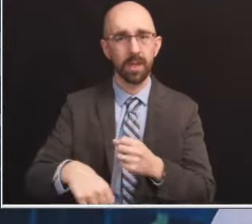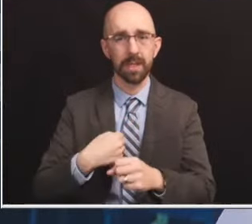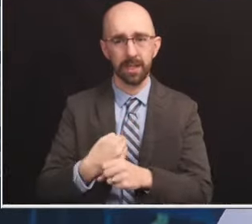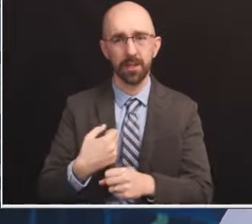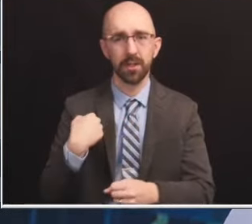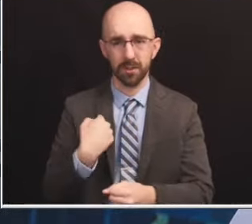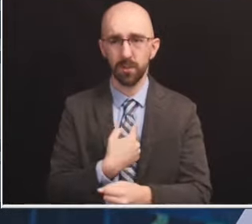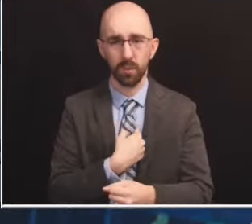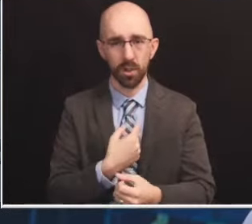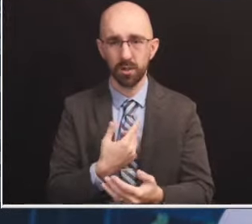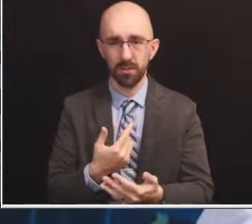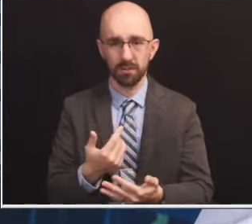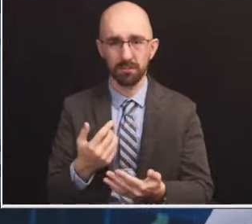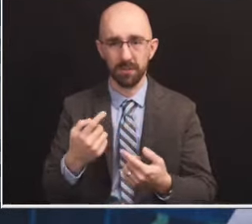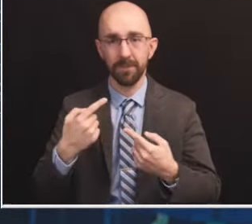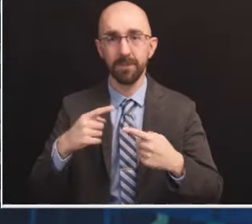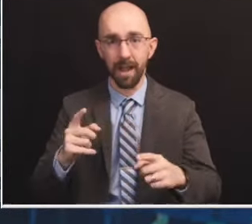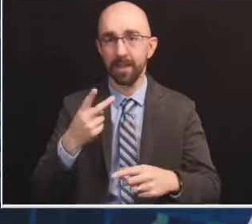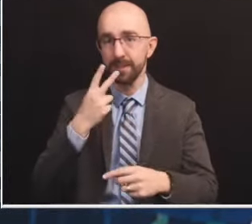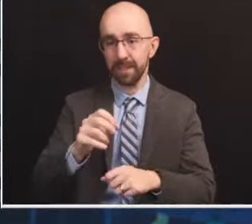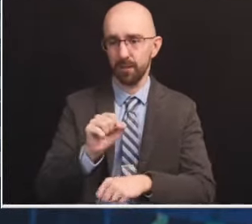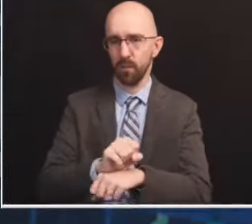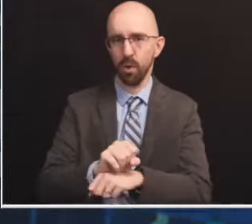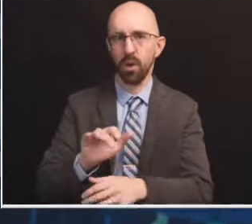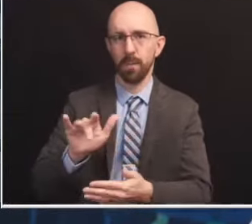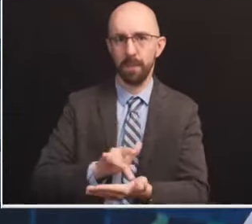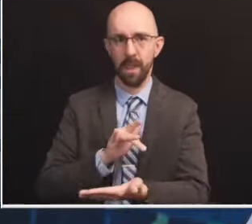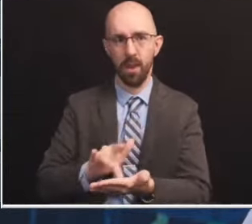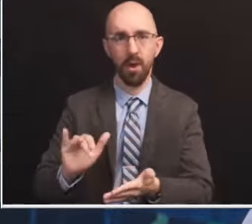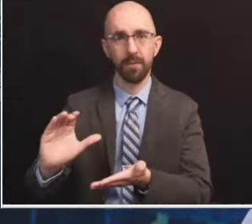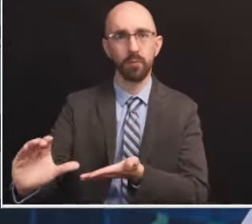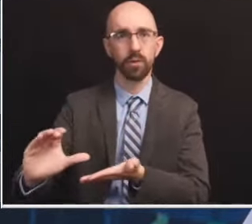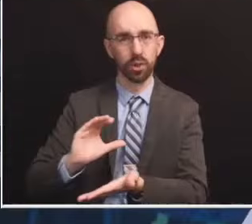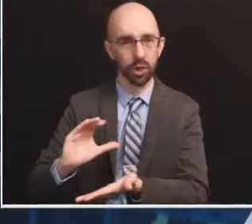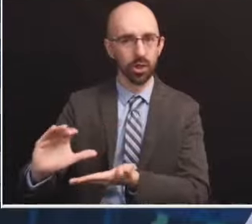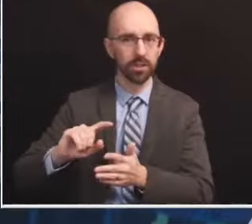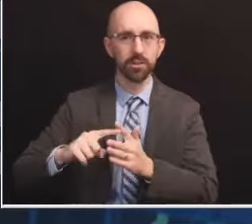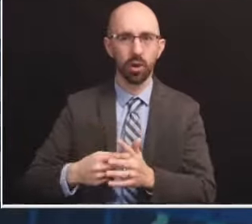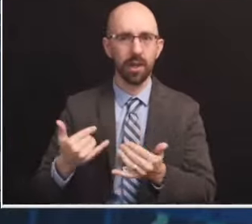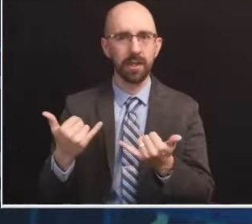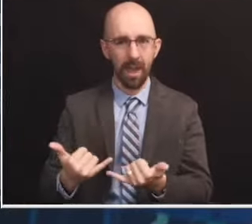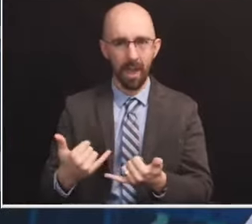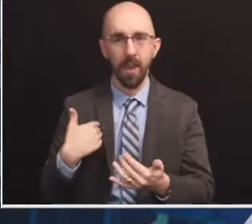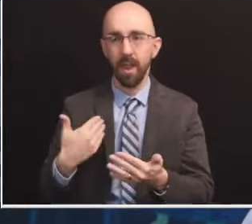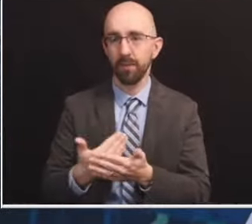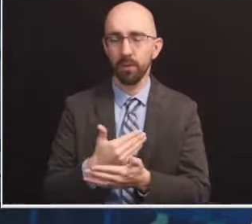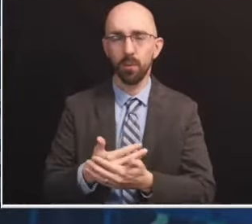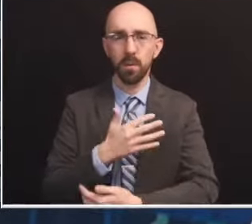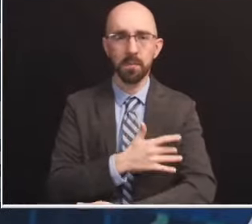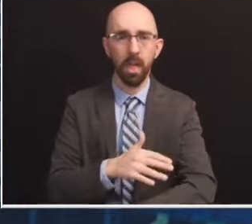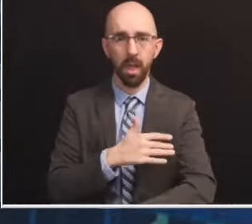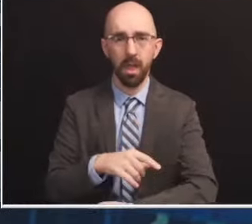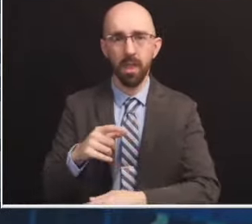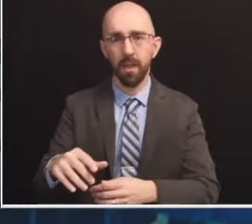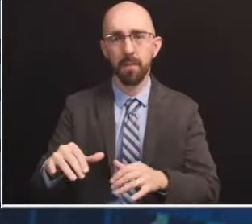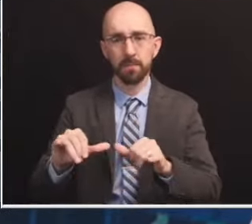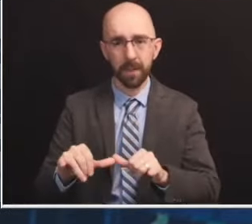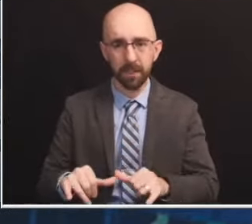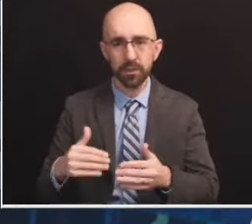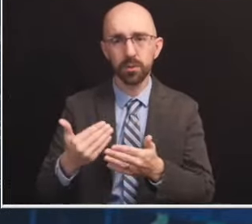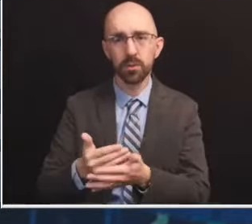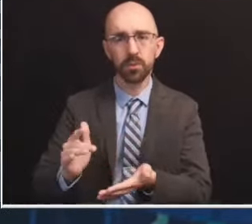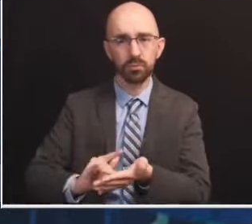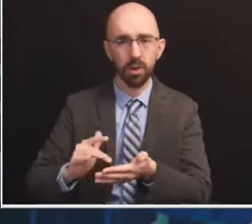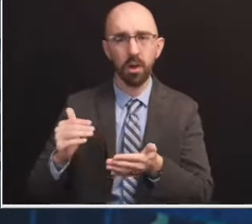work's finally starting to pay off. The dividends are arriving now. We've got the new blood measures, we got the new drugs. Early diagnosis is